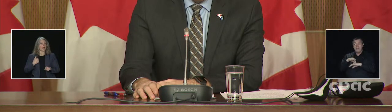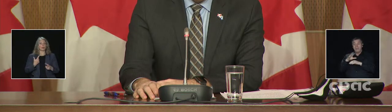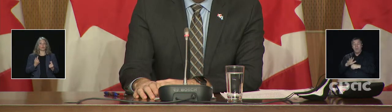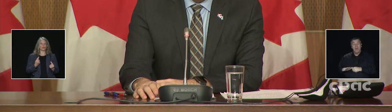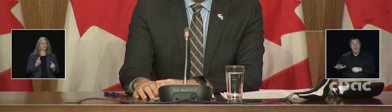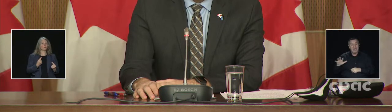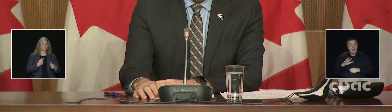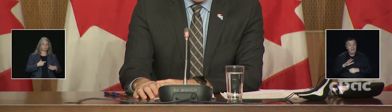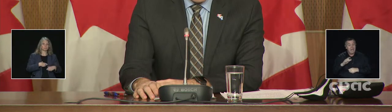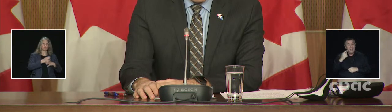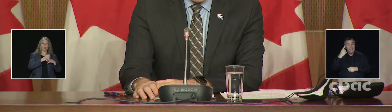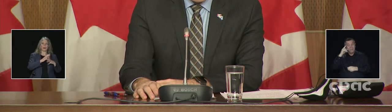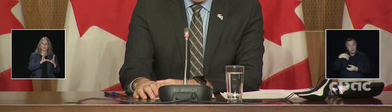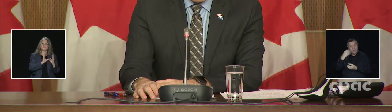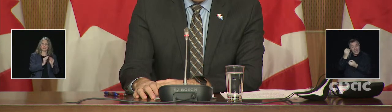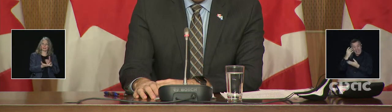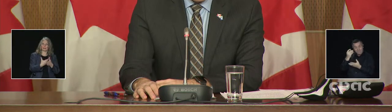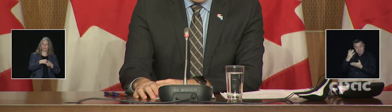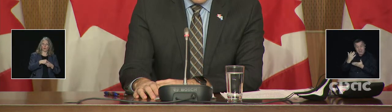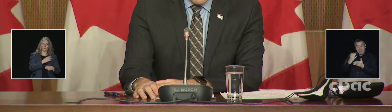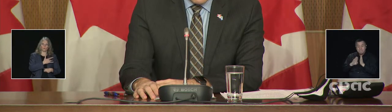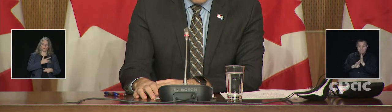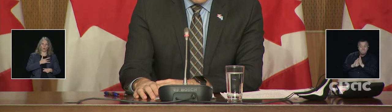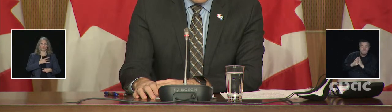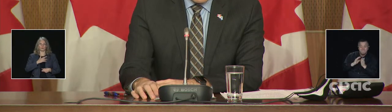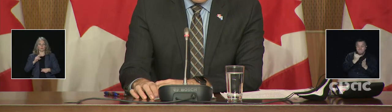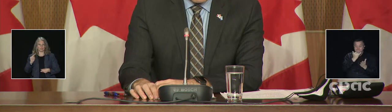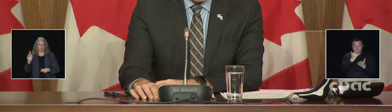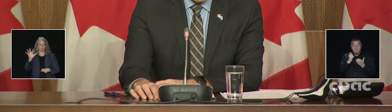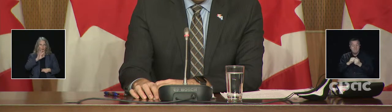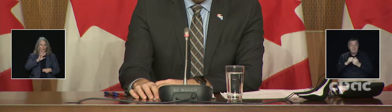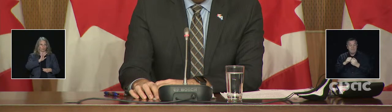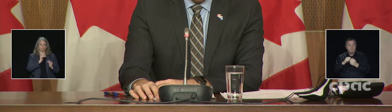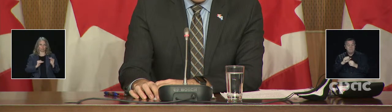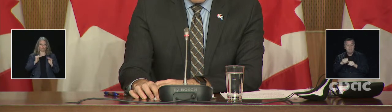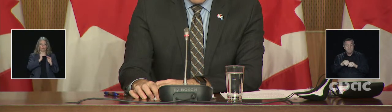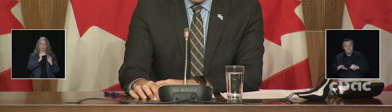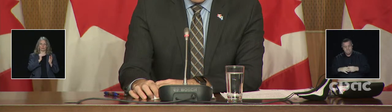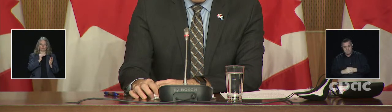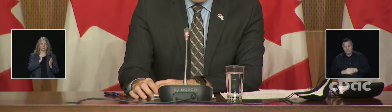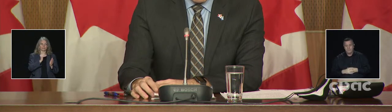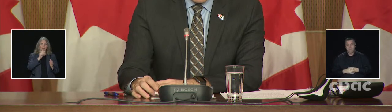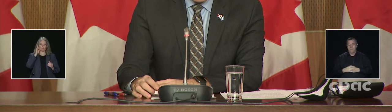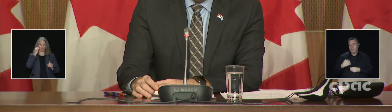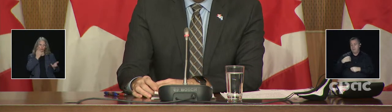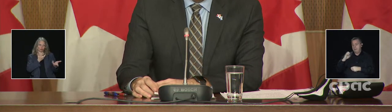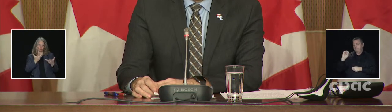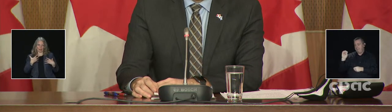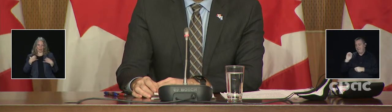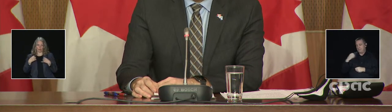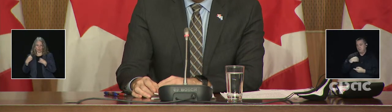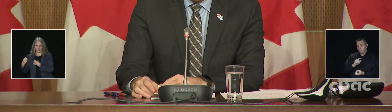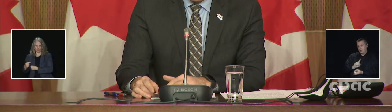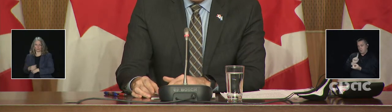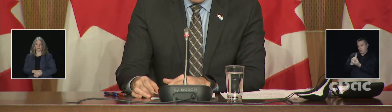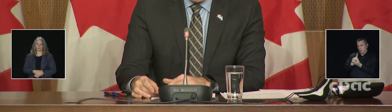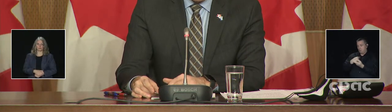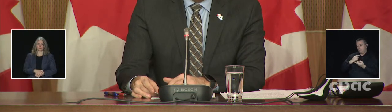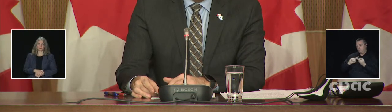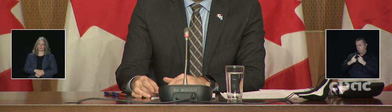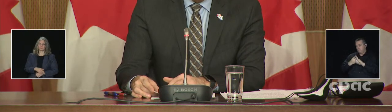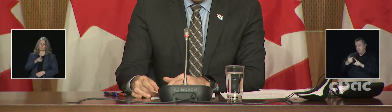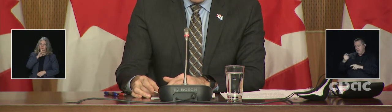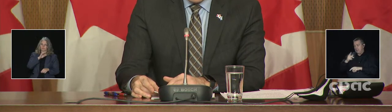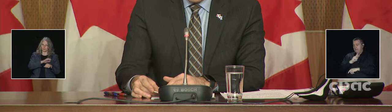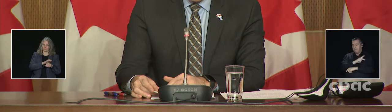territoires afin de les informer de l'évolution de la situation. On Wednesday, I met with my provincial and territorial counterparts